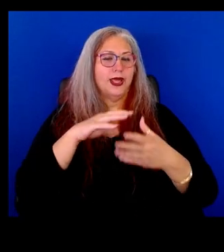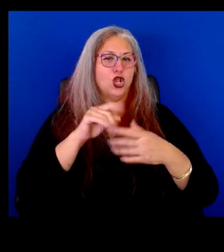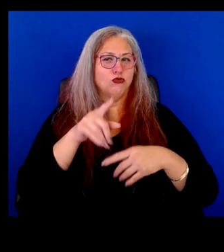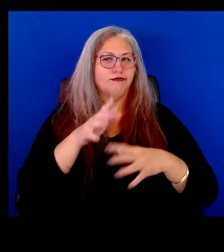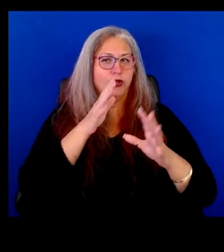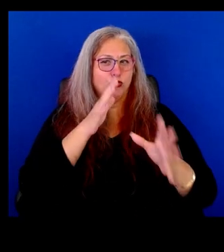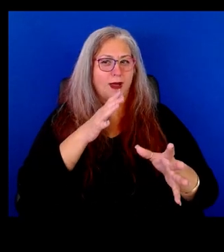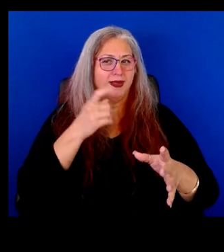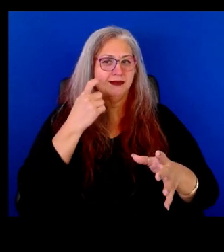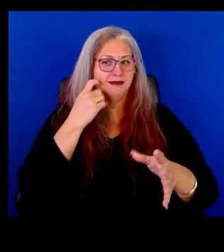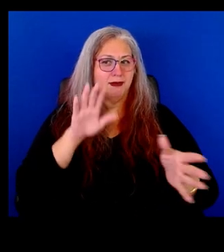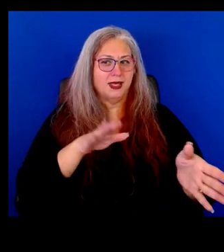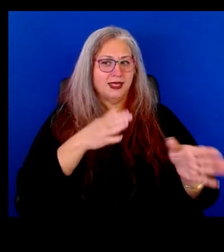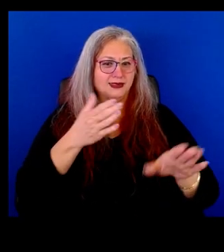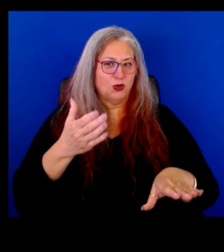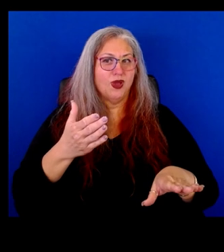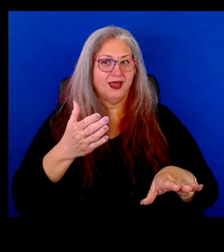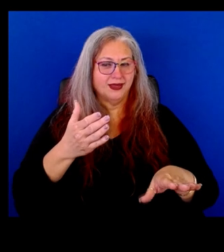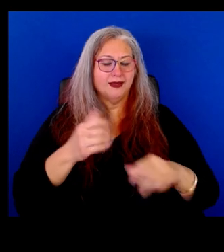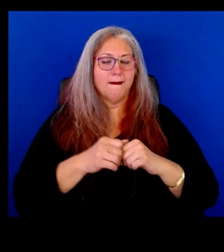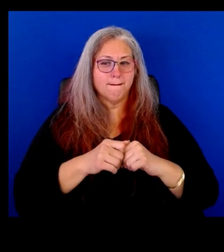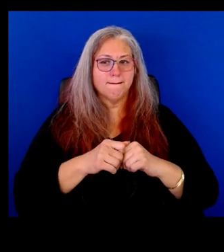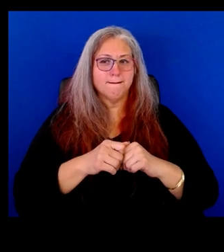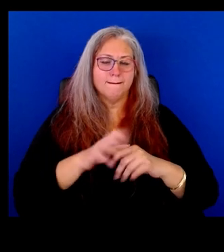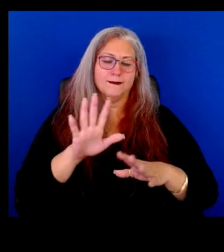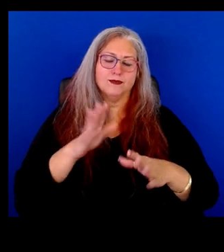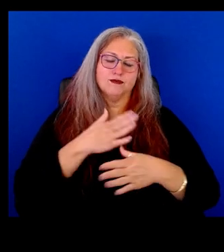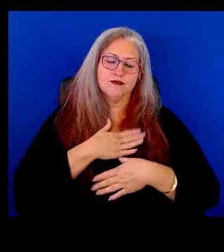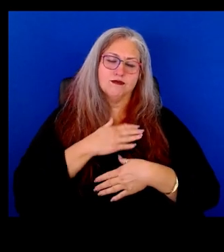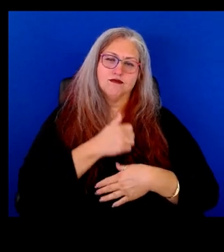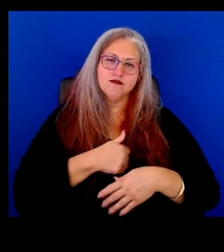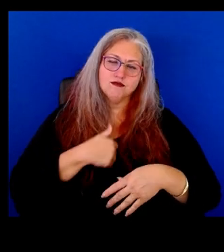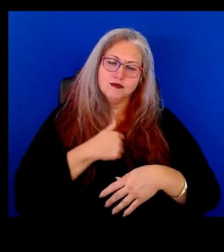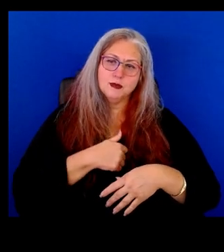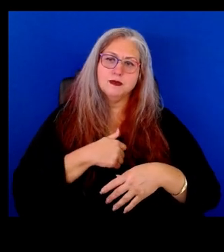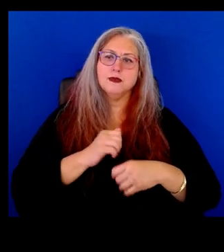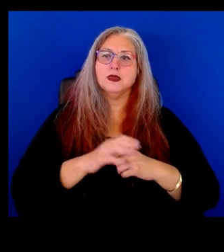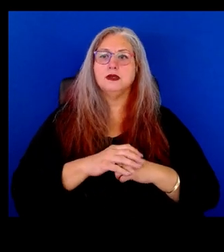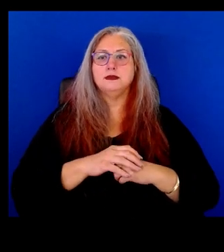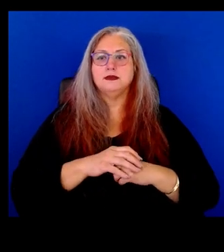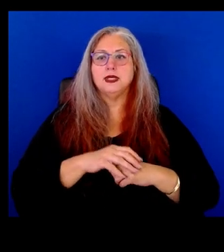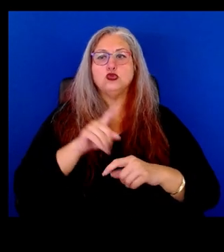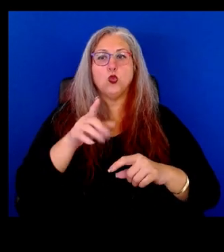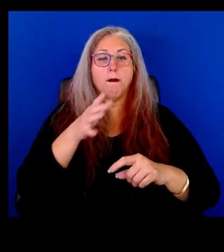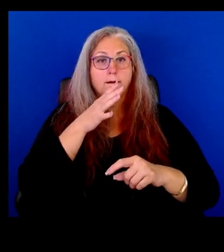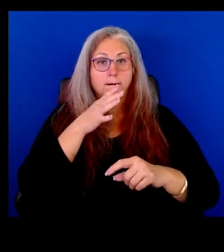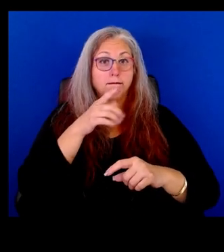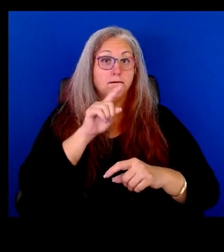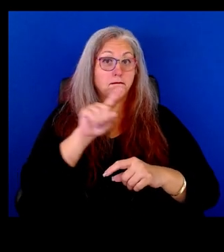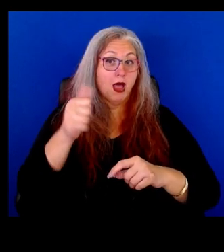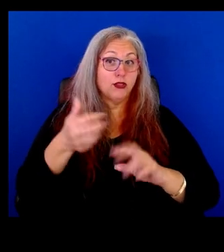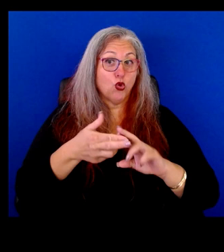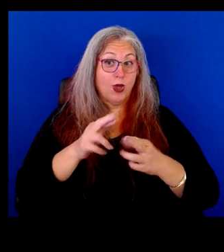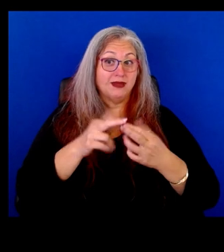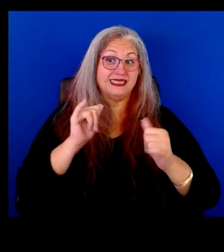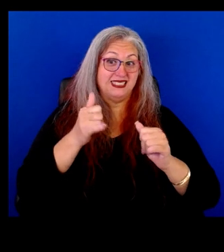your grandmother passed away recently. Mm-hmm. Our condolences. And your mother and other